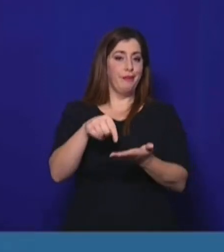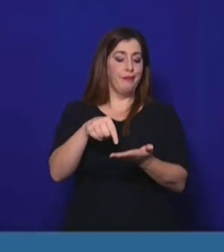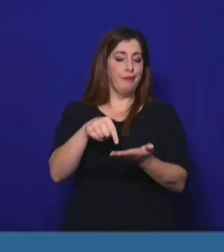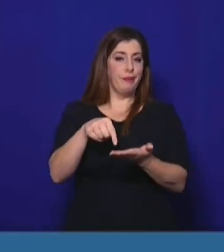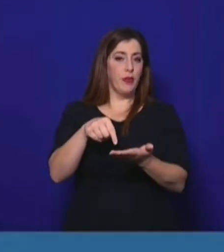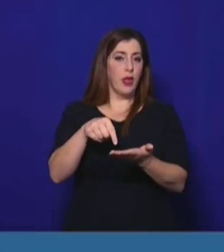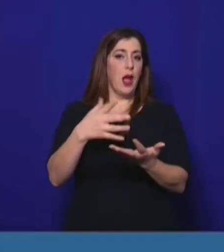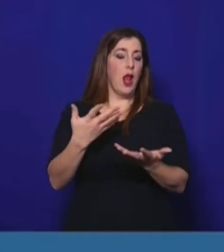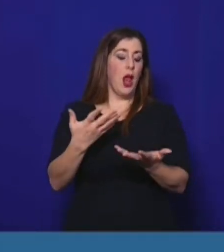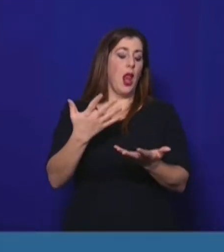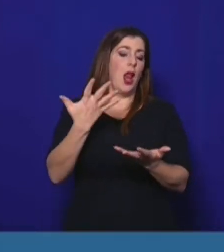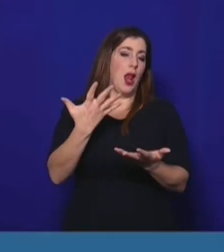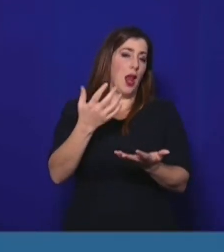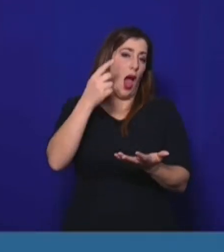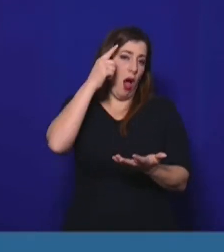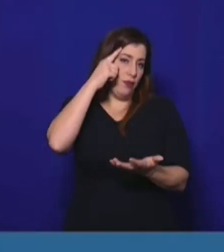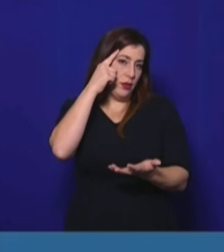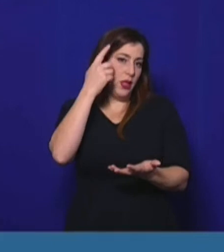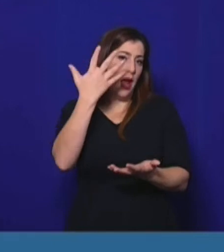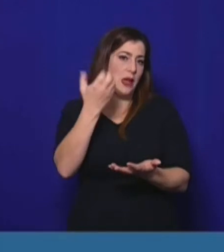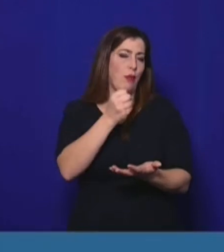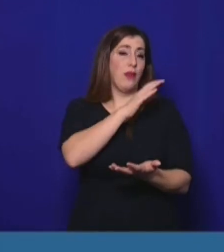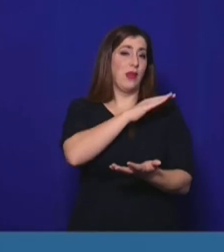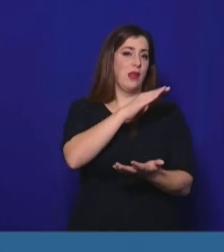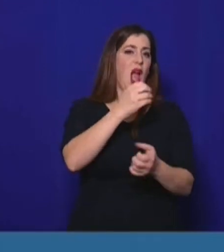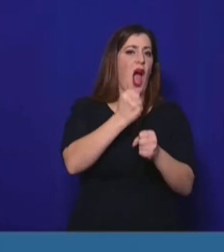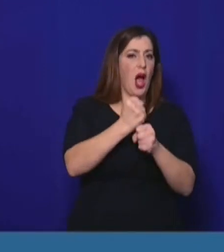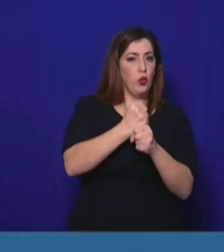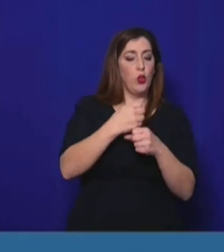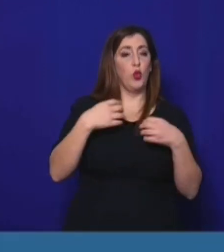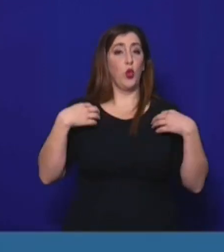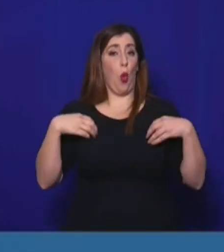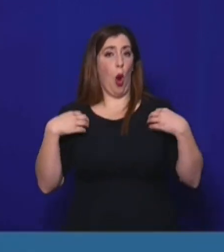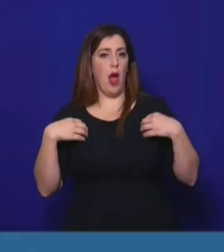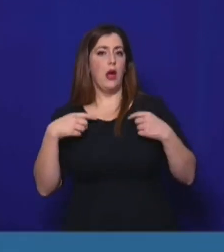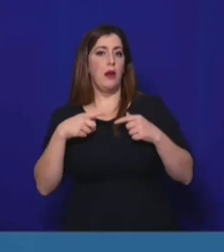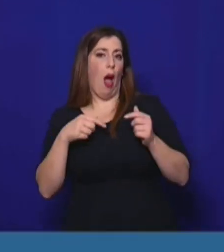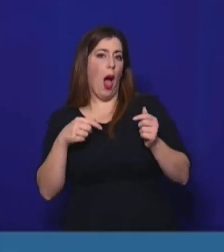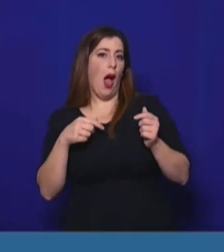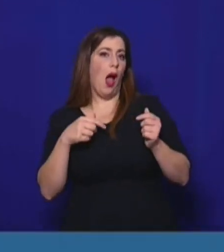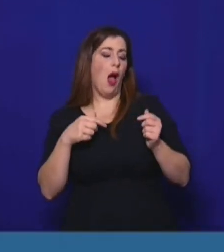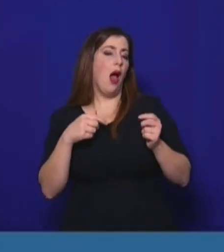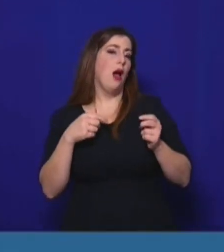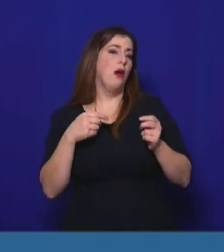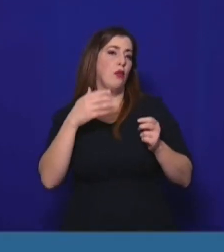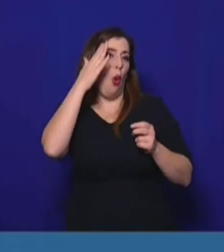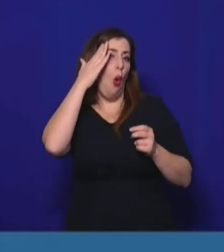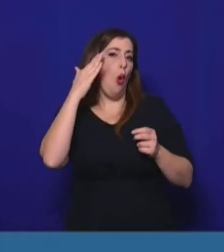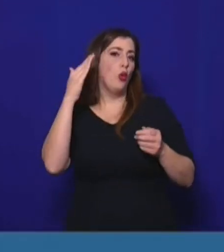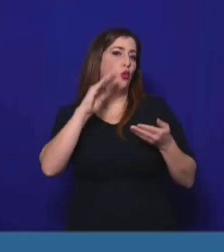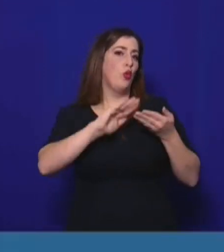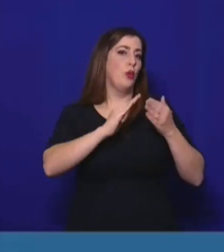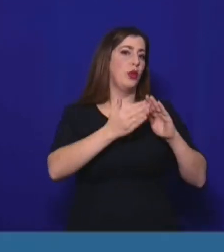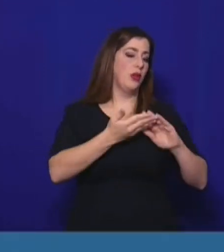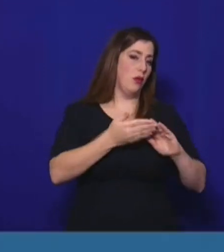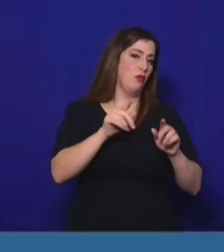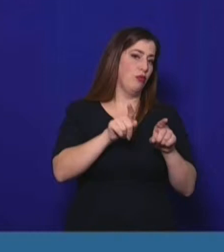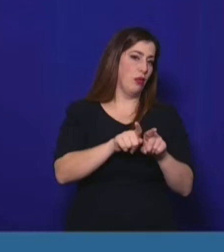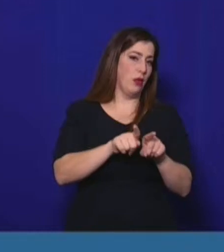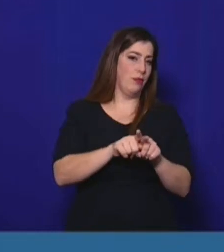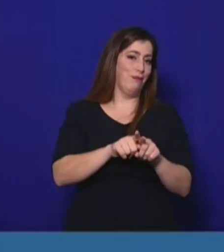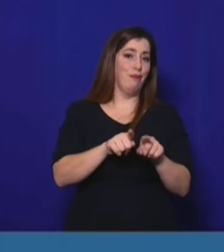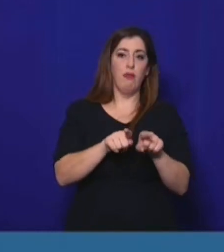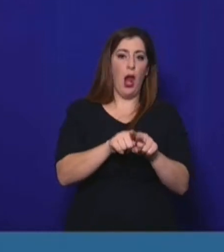l-istaff li jaħdmu fl-iskejjel, dawn huma nies li huma mill-komunità, bħalma għandek workplaces oħrajn.